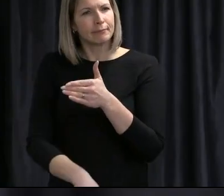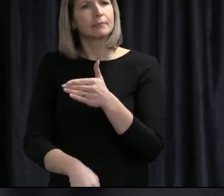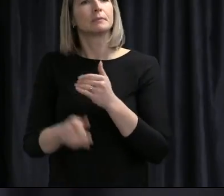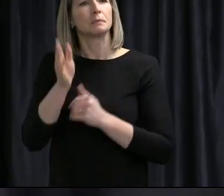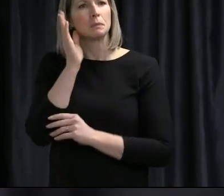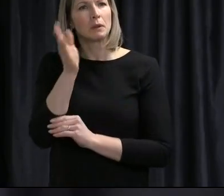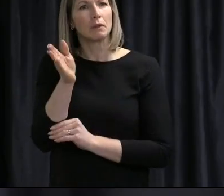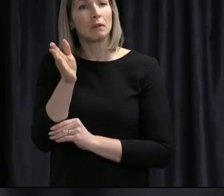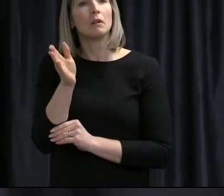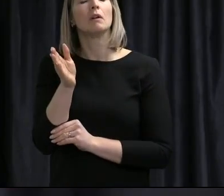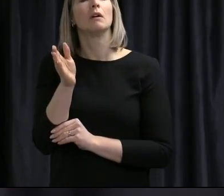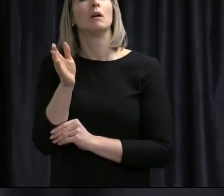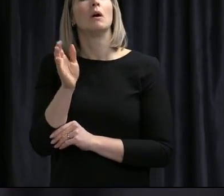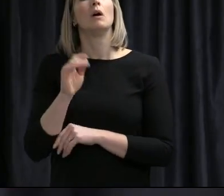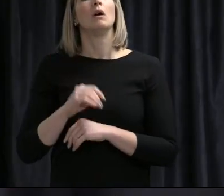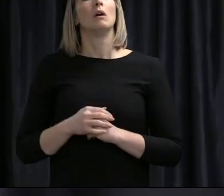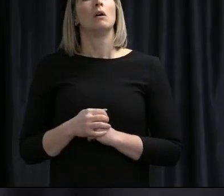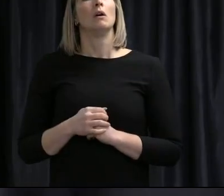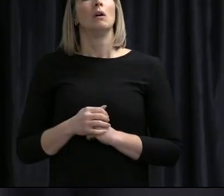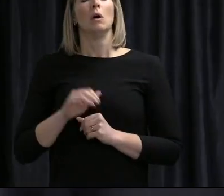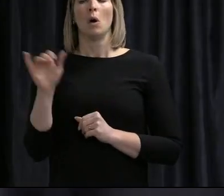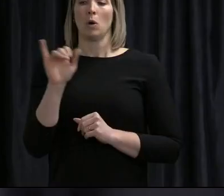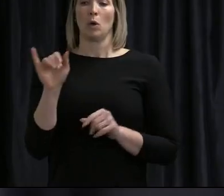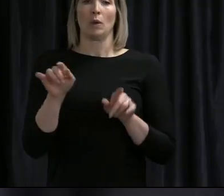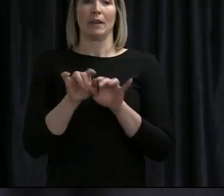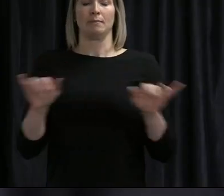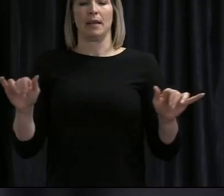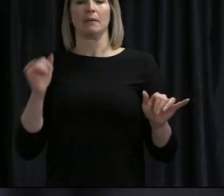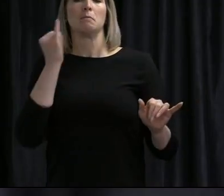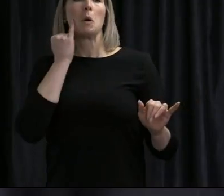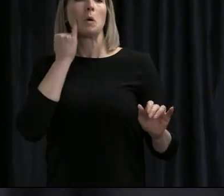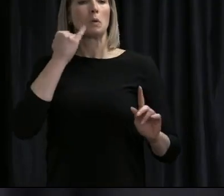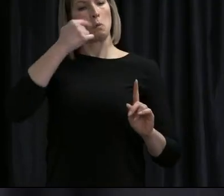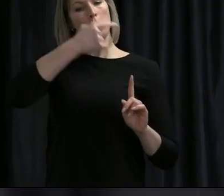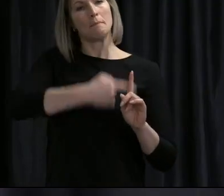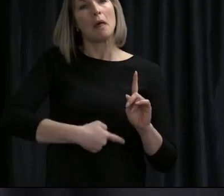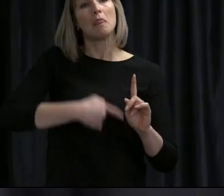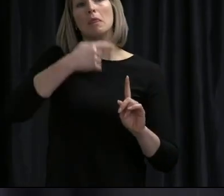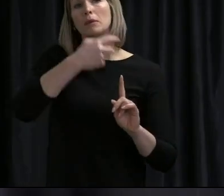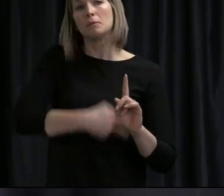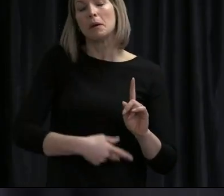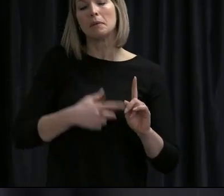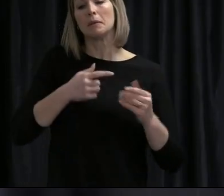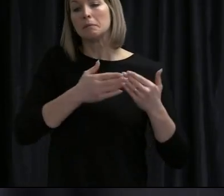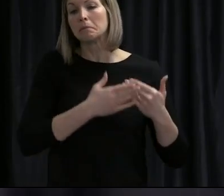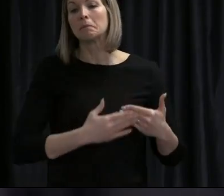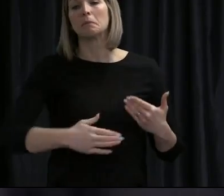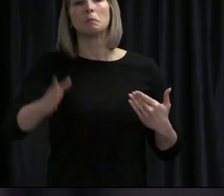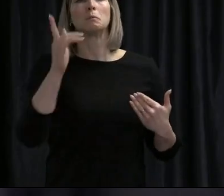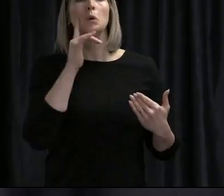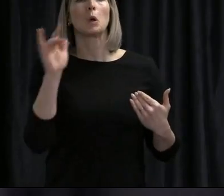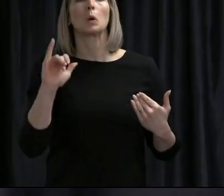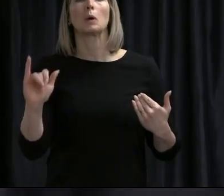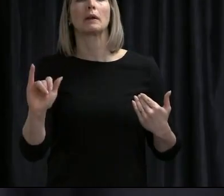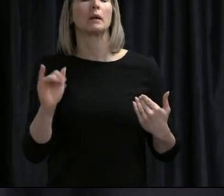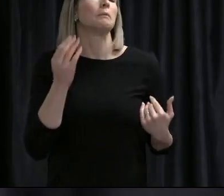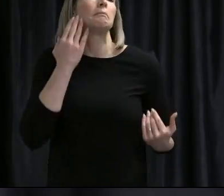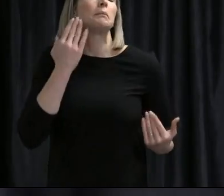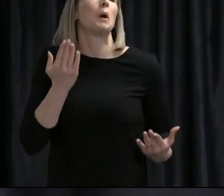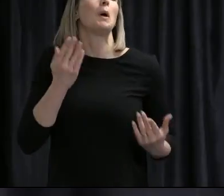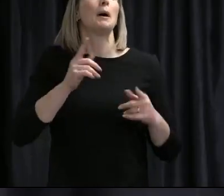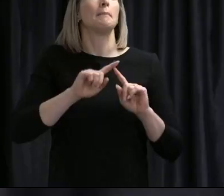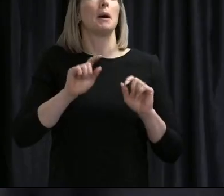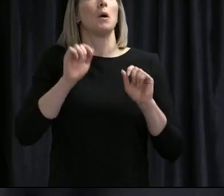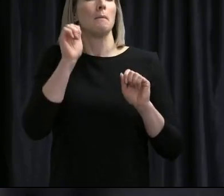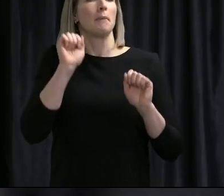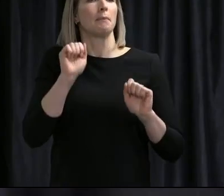also long-term planning underway and options to consider, such as homework packages. All options will be explored by the